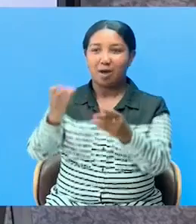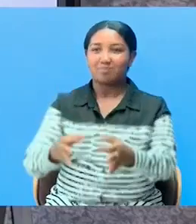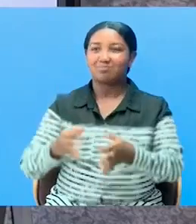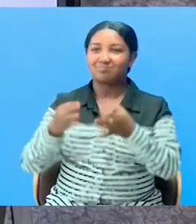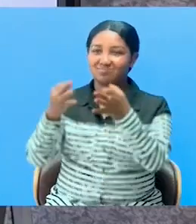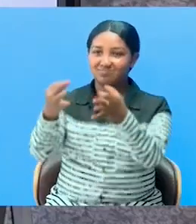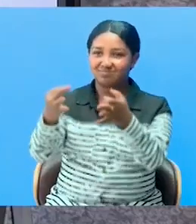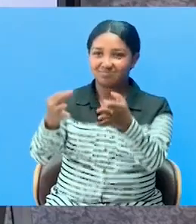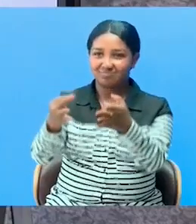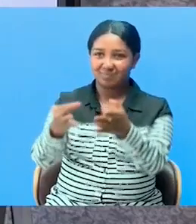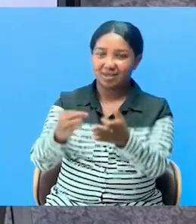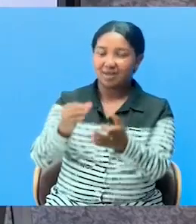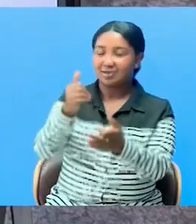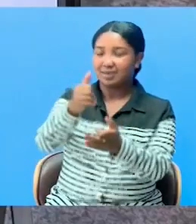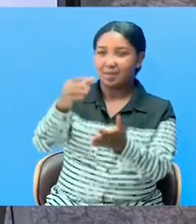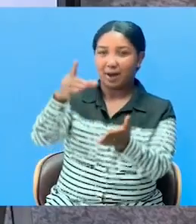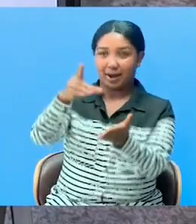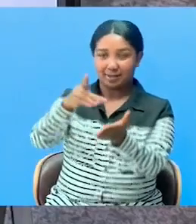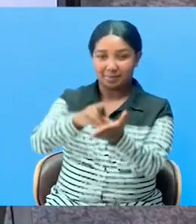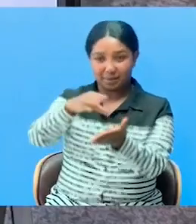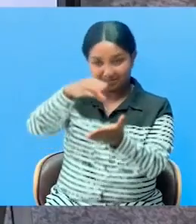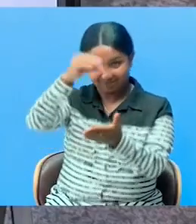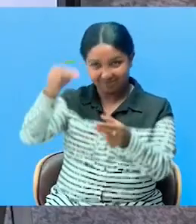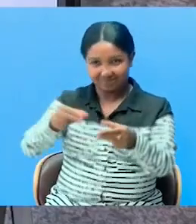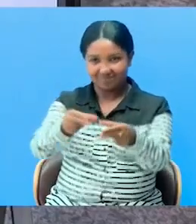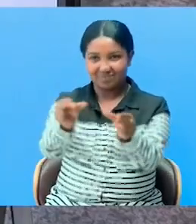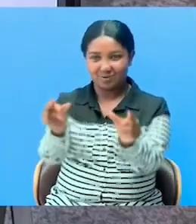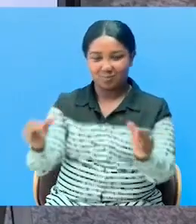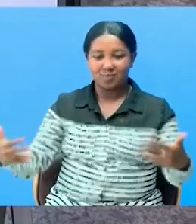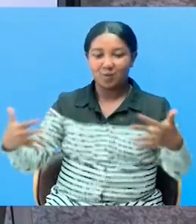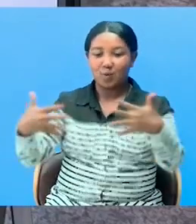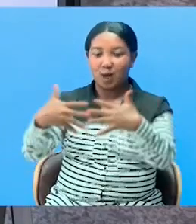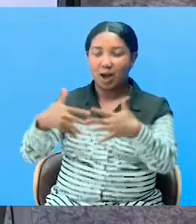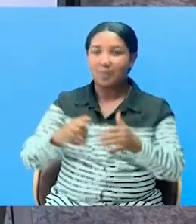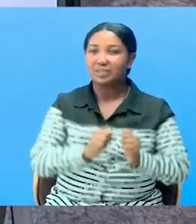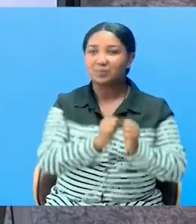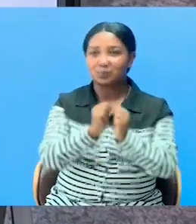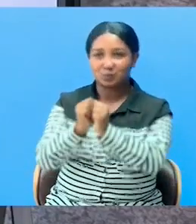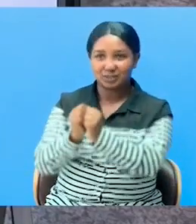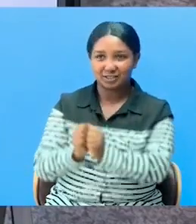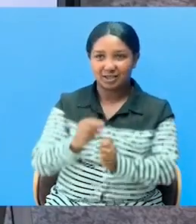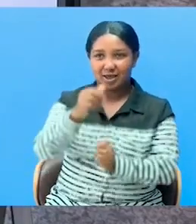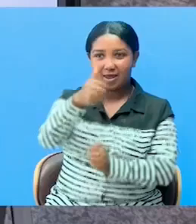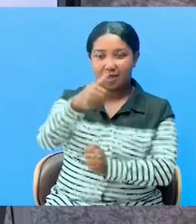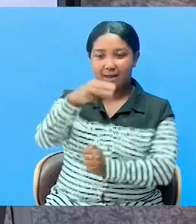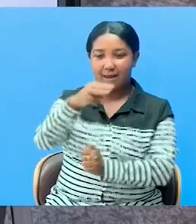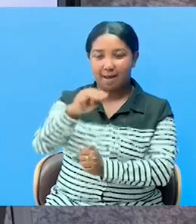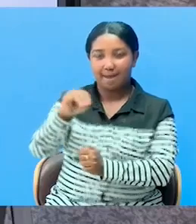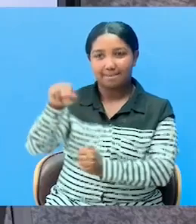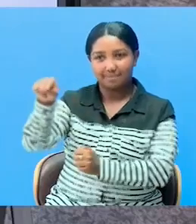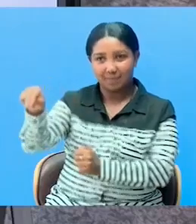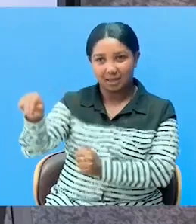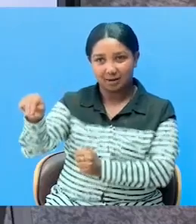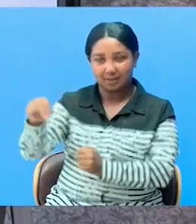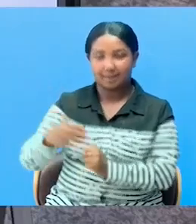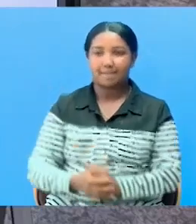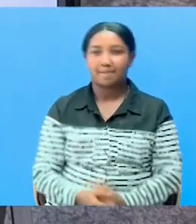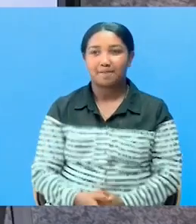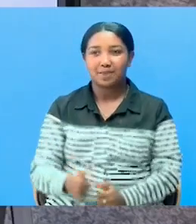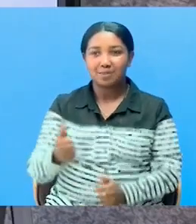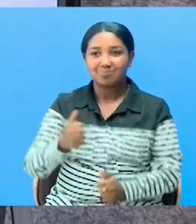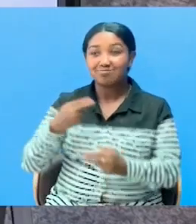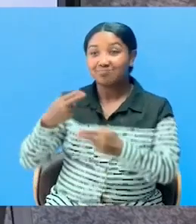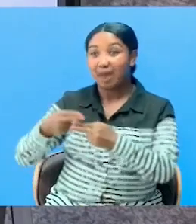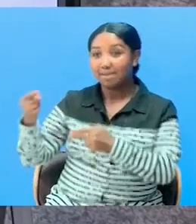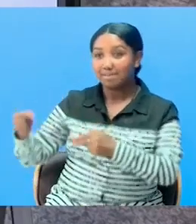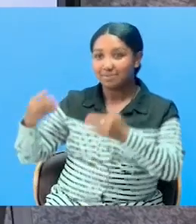to you by City Government of Addis Ababa Education Bureau in collaboration with Addis Media Network. I am